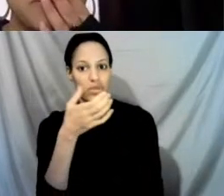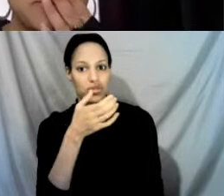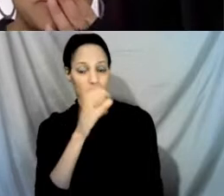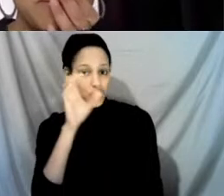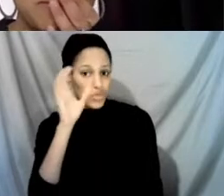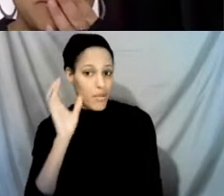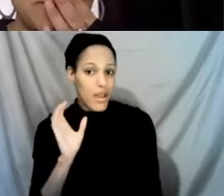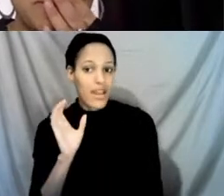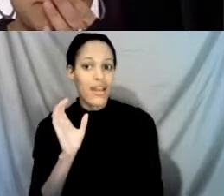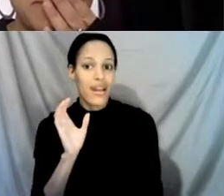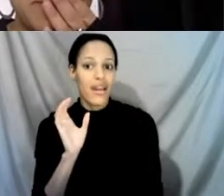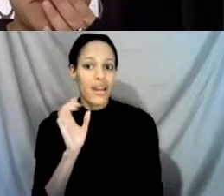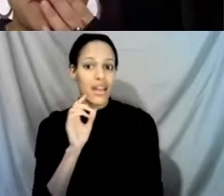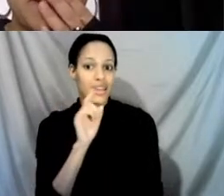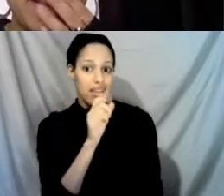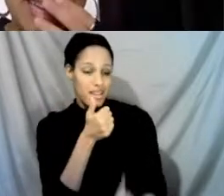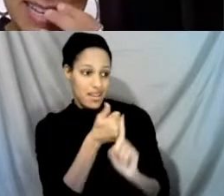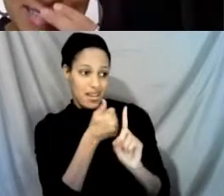getting her